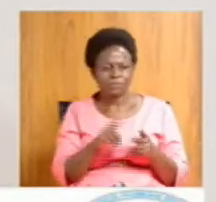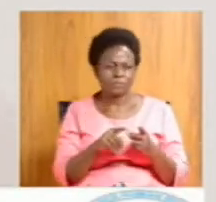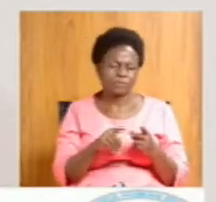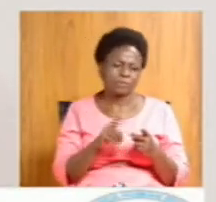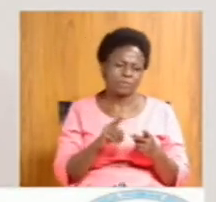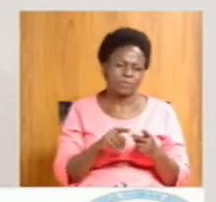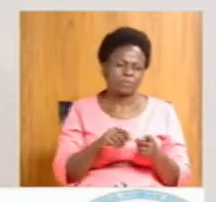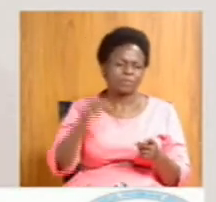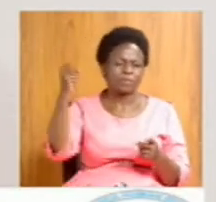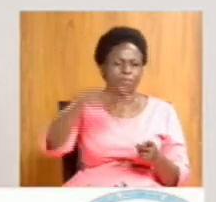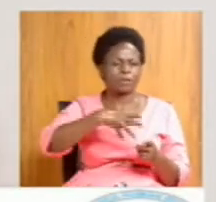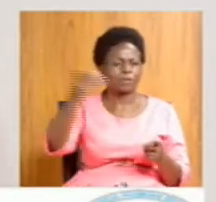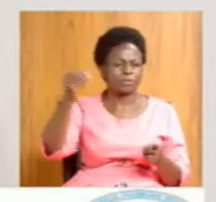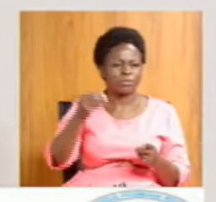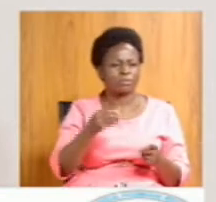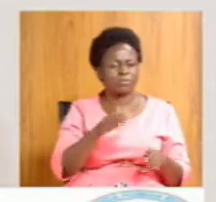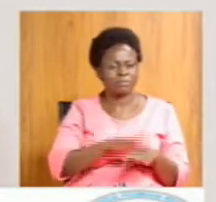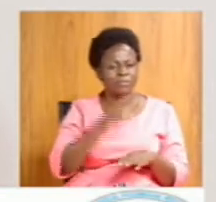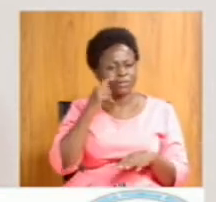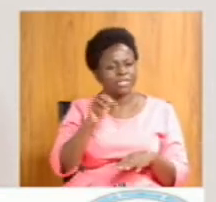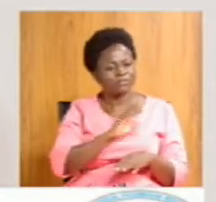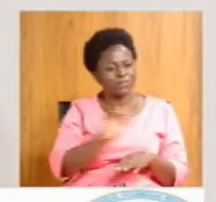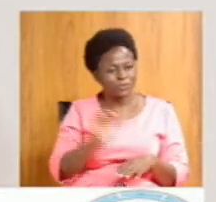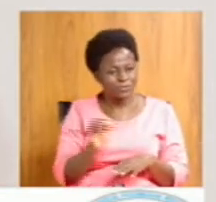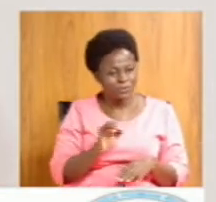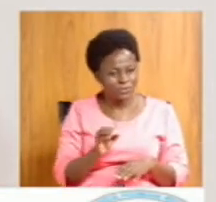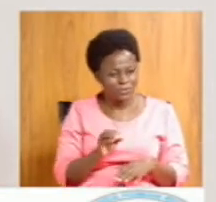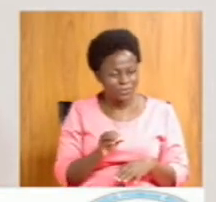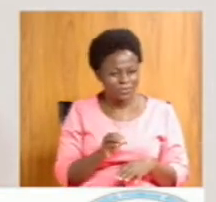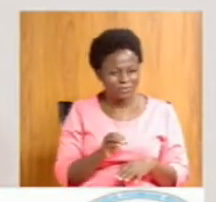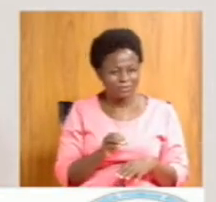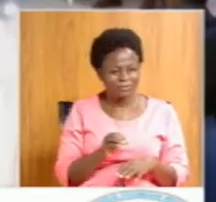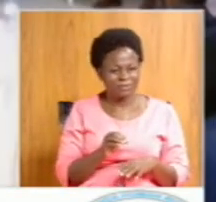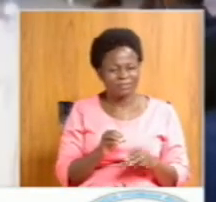who says power has gone so I'm no longer on TV nyanyu Ochokoro